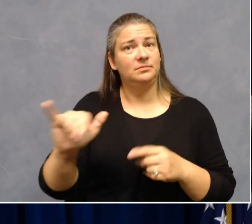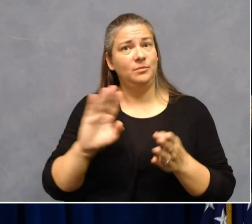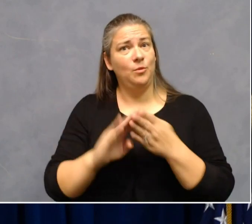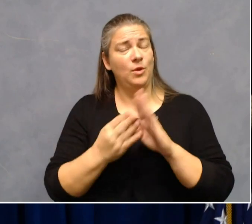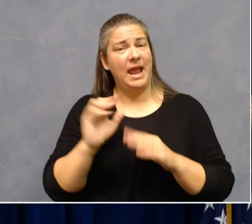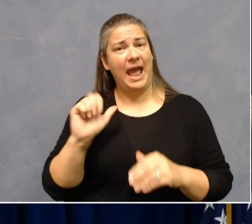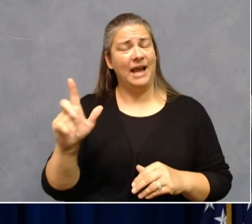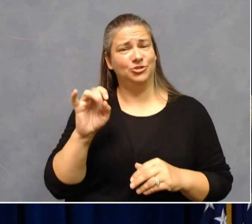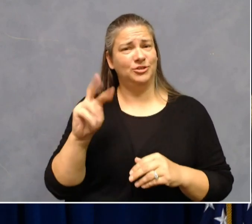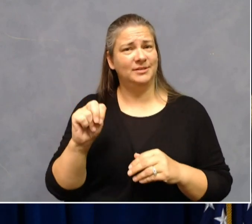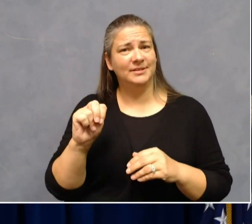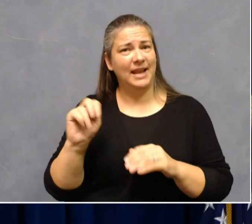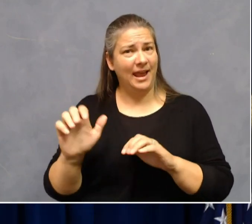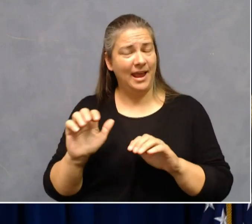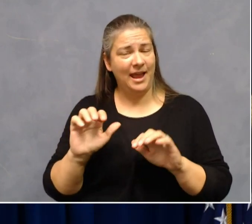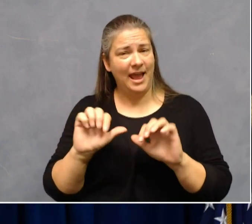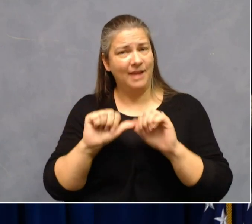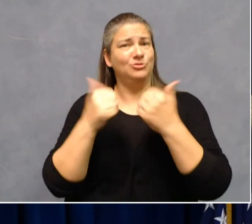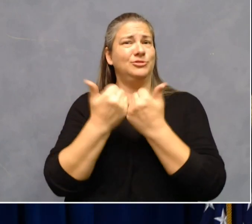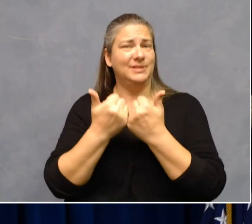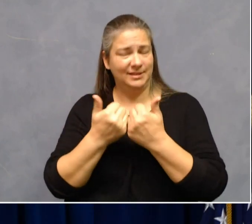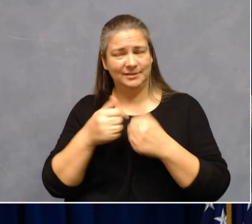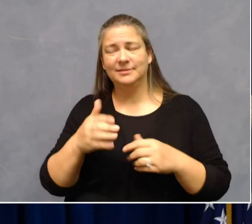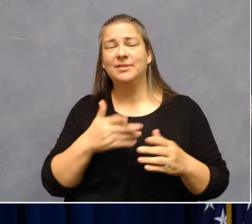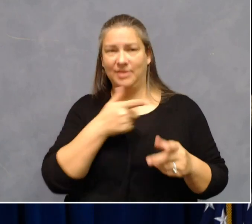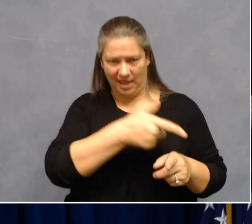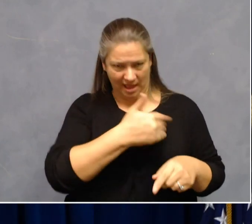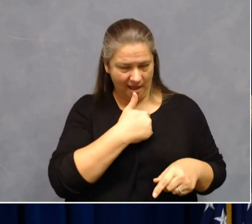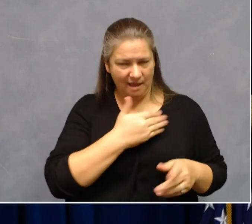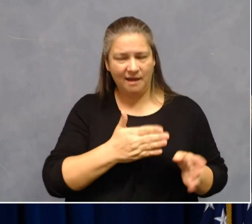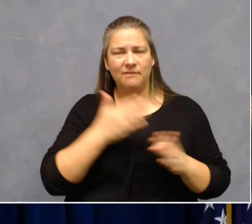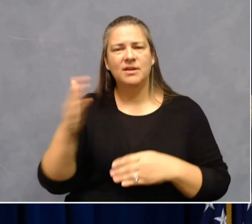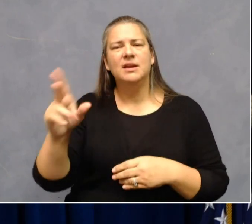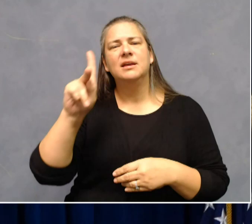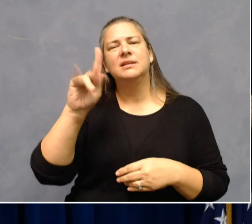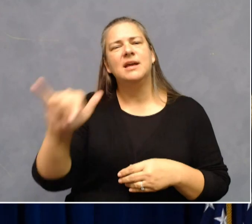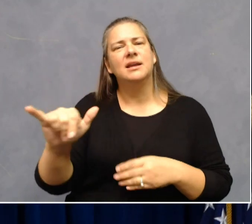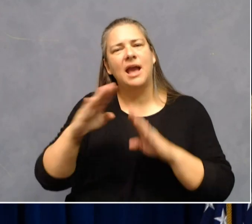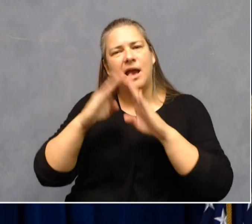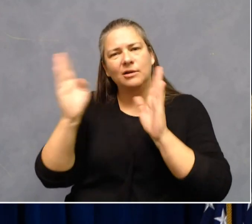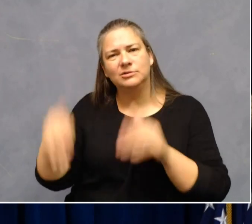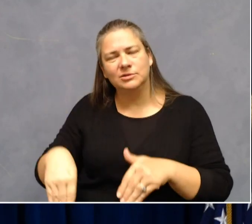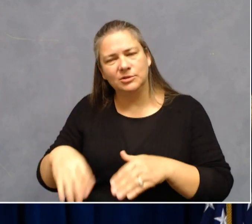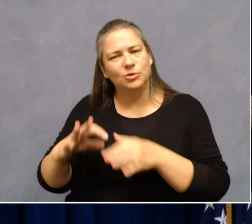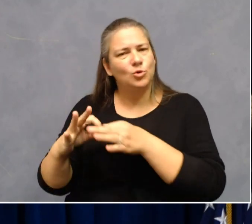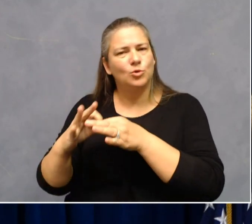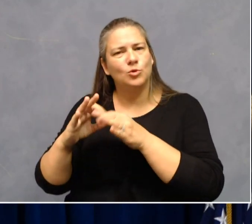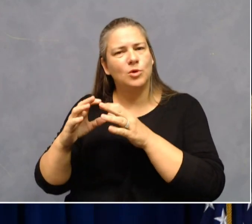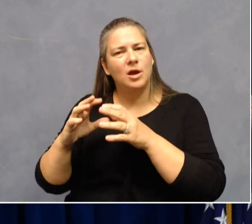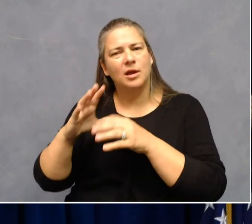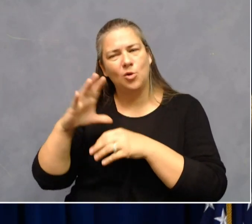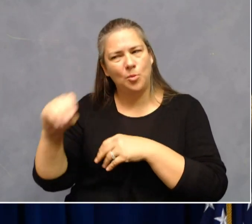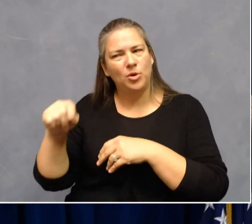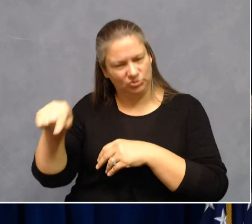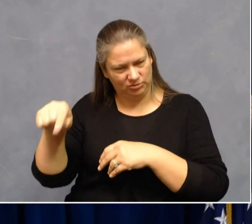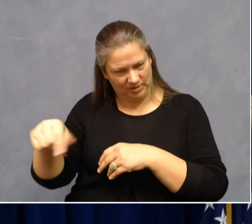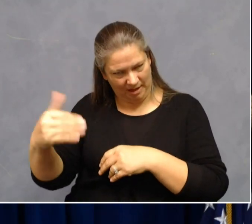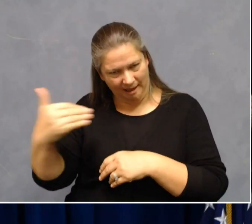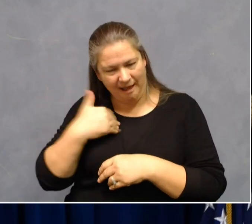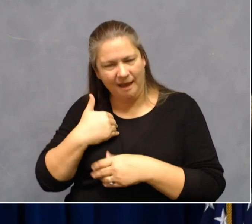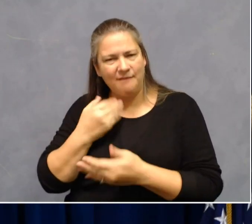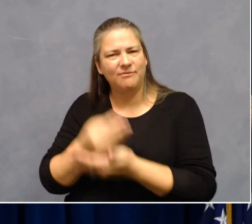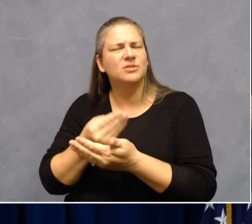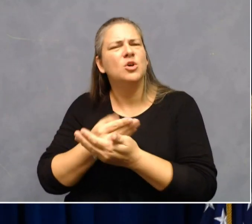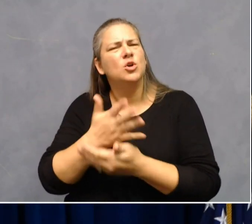available. And the Kentucky Housing Corporation Emergency Solutions Grant Program is also out there. So go to our